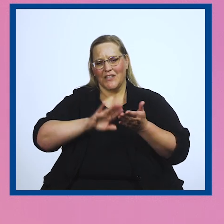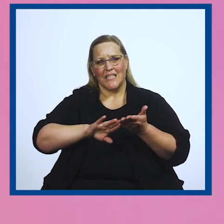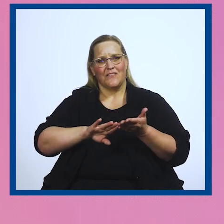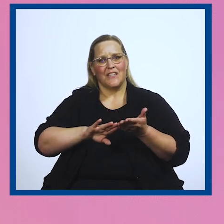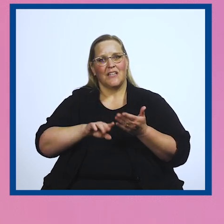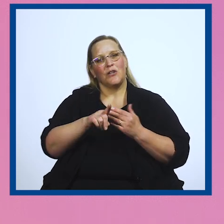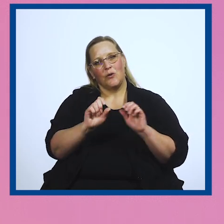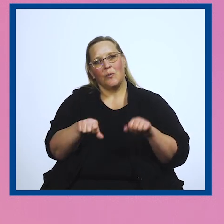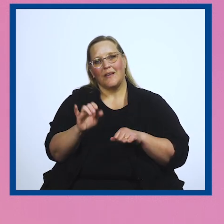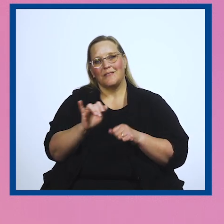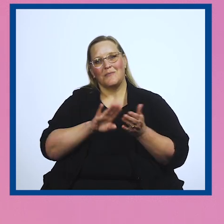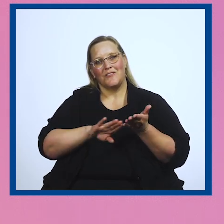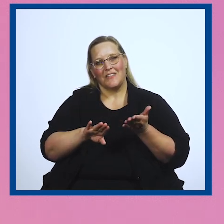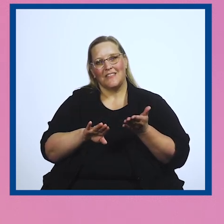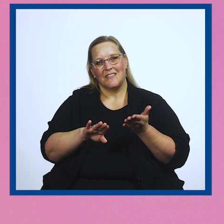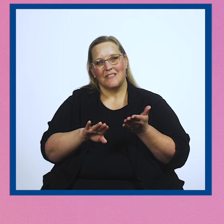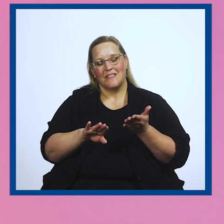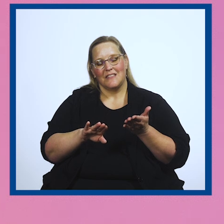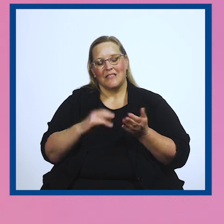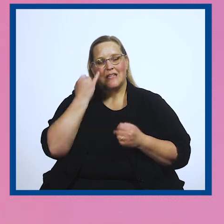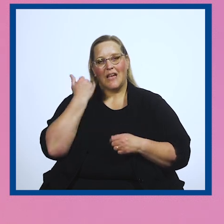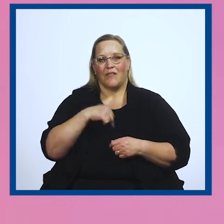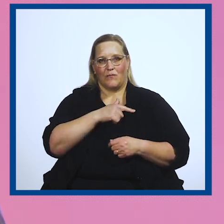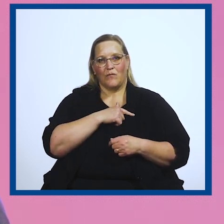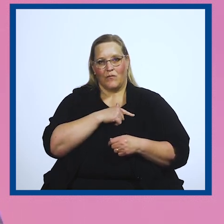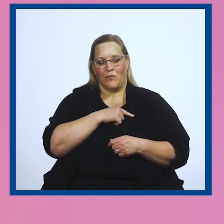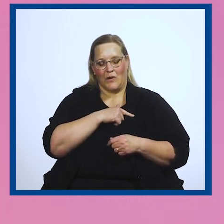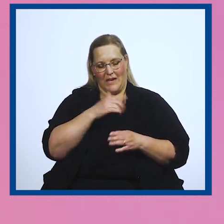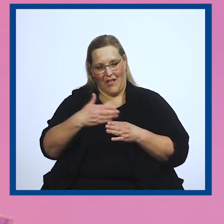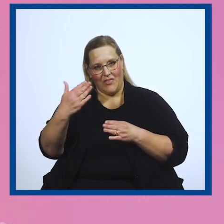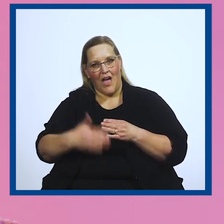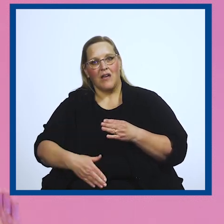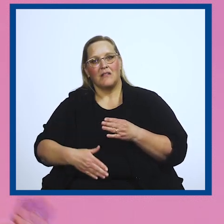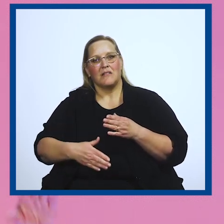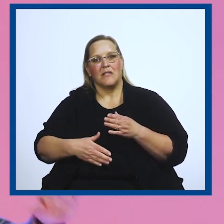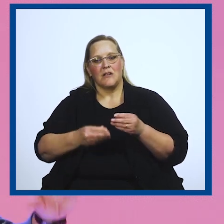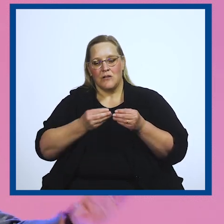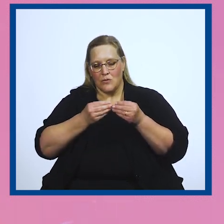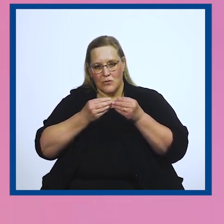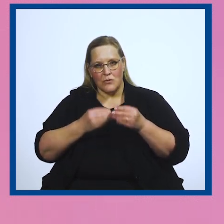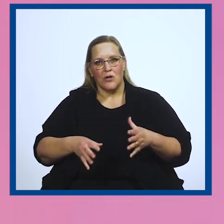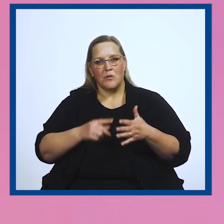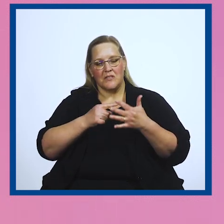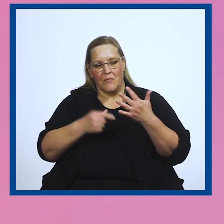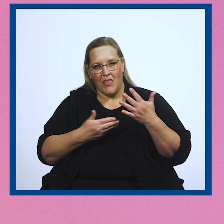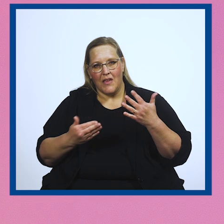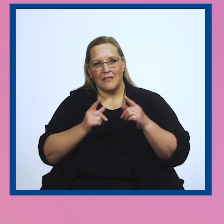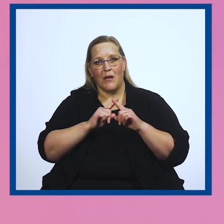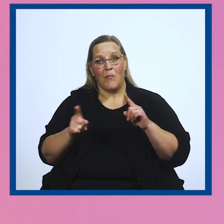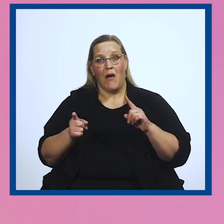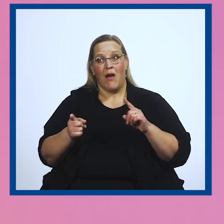can be forgiven too. If we come out of this and lose so many things, but gain